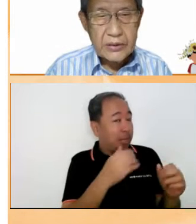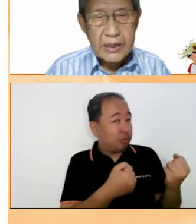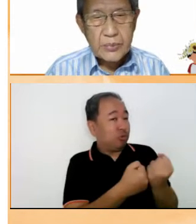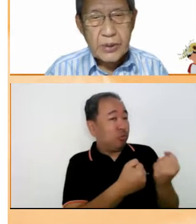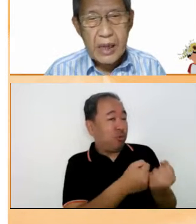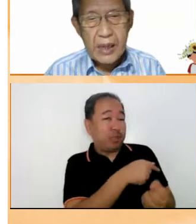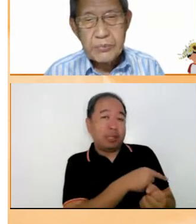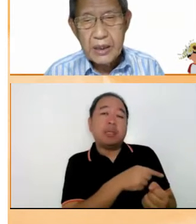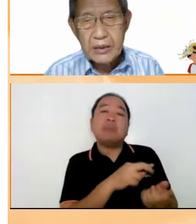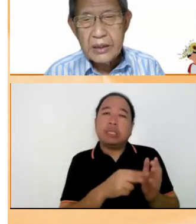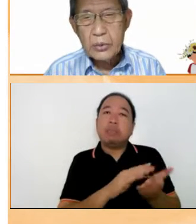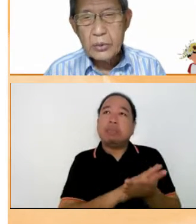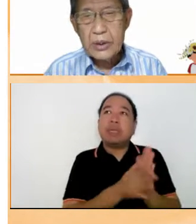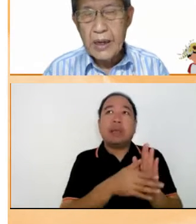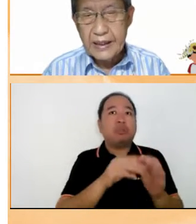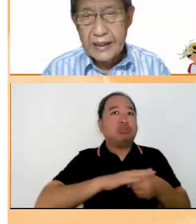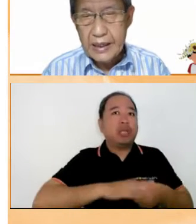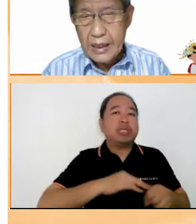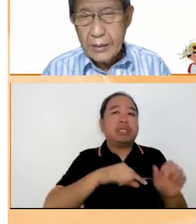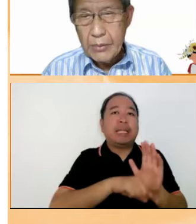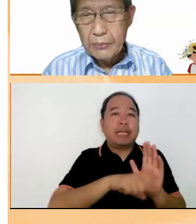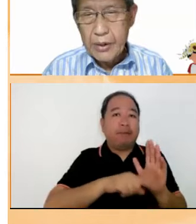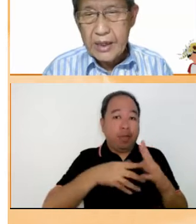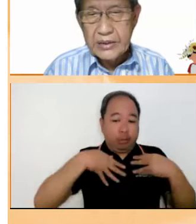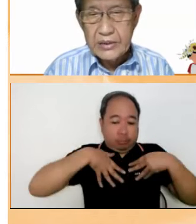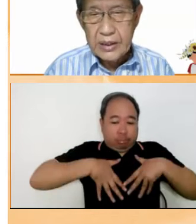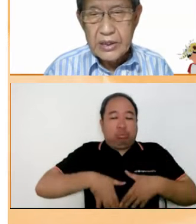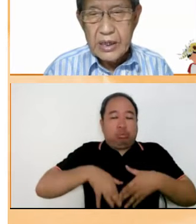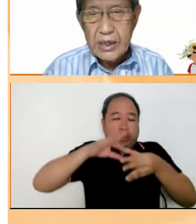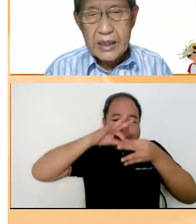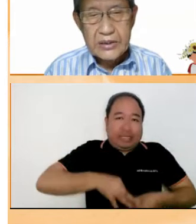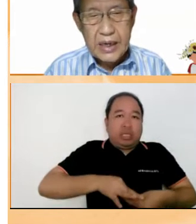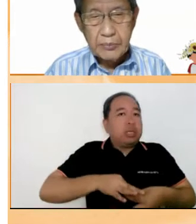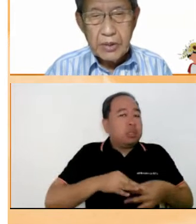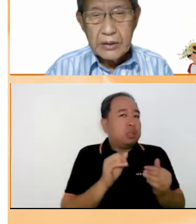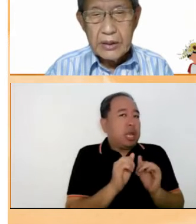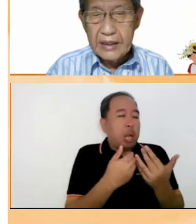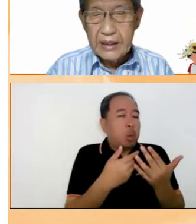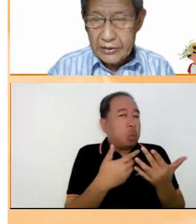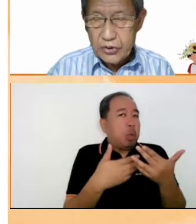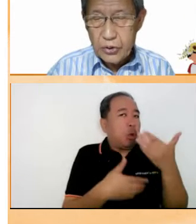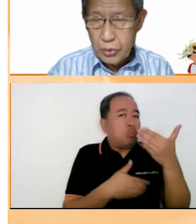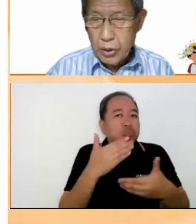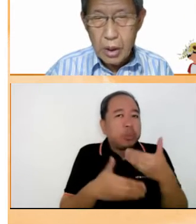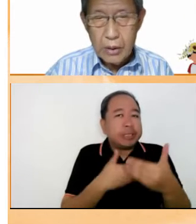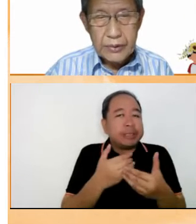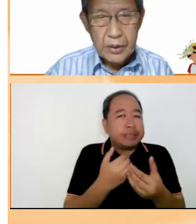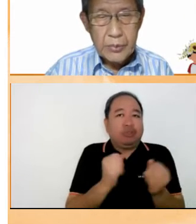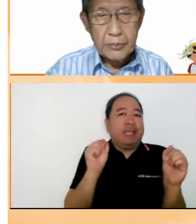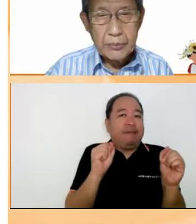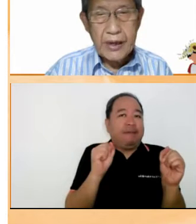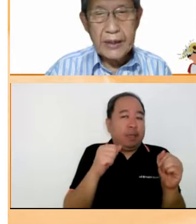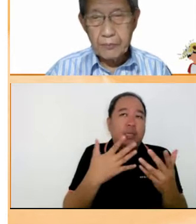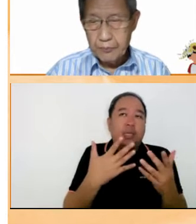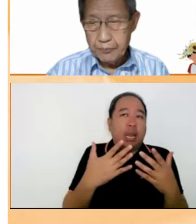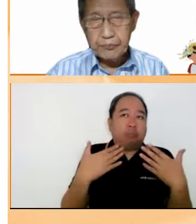toxic stress becomes built into the body by processes that shape the architecture of the